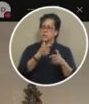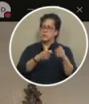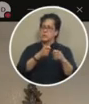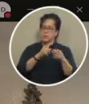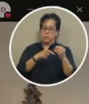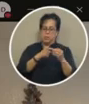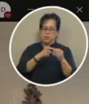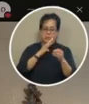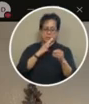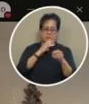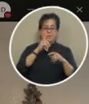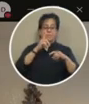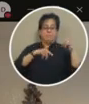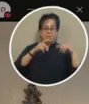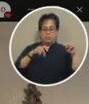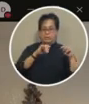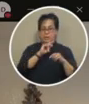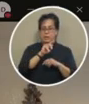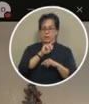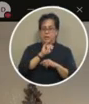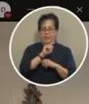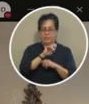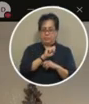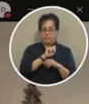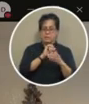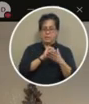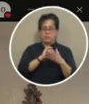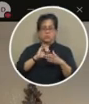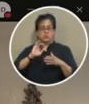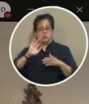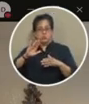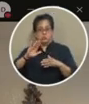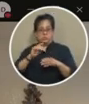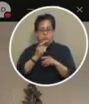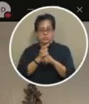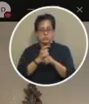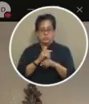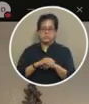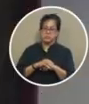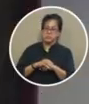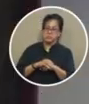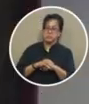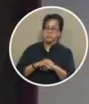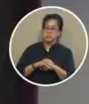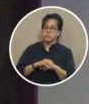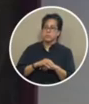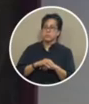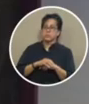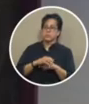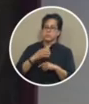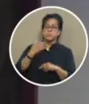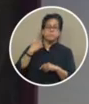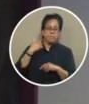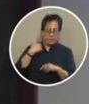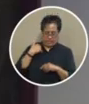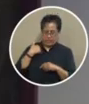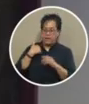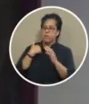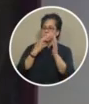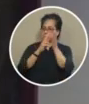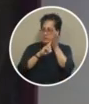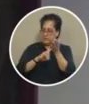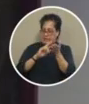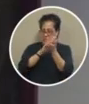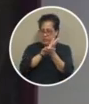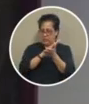speaking on various items. That doesn't need to come to me. That has to come to you, correct? That is correct. I have the sign-in sheet for the members of the public that want to Okay,